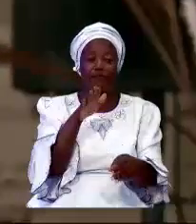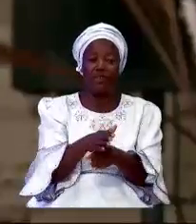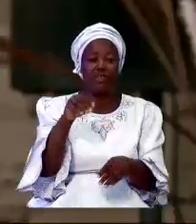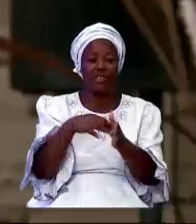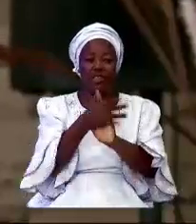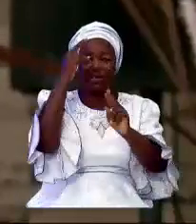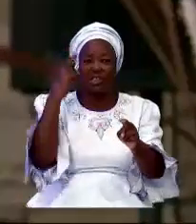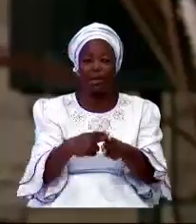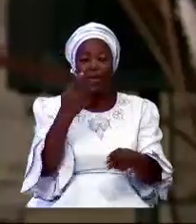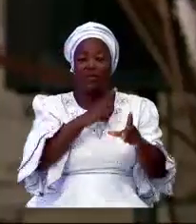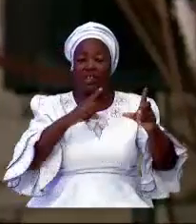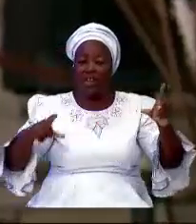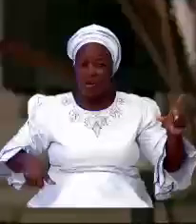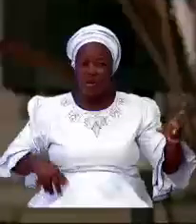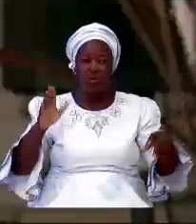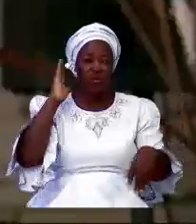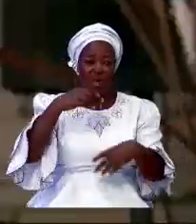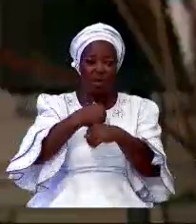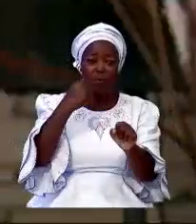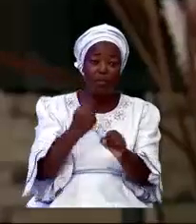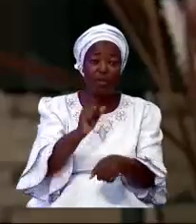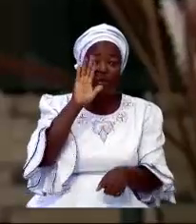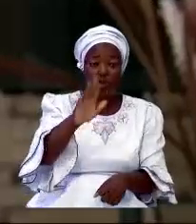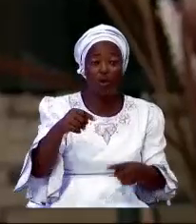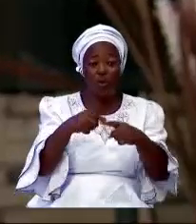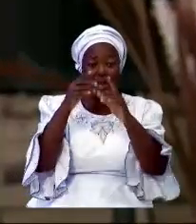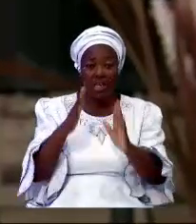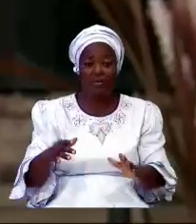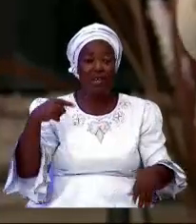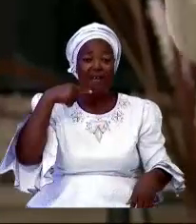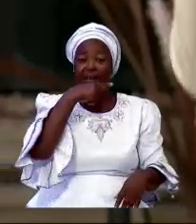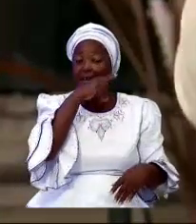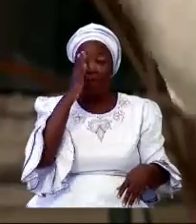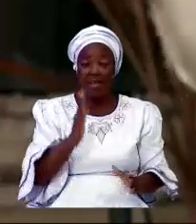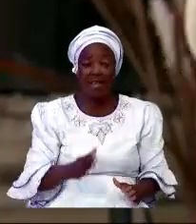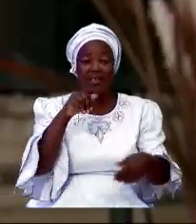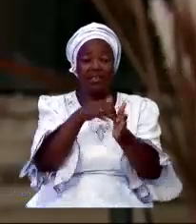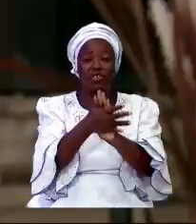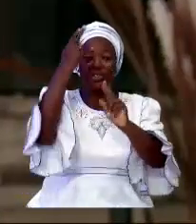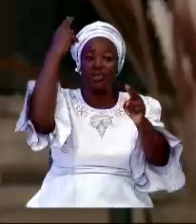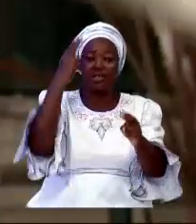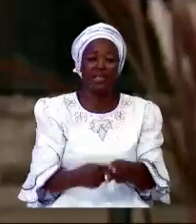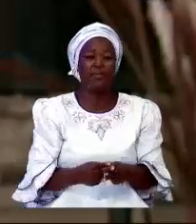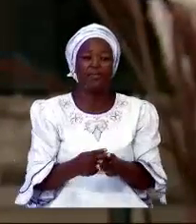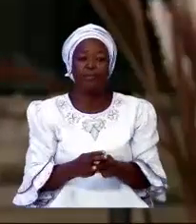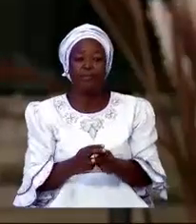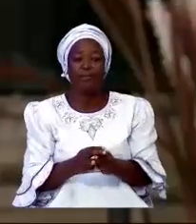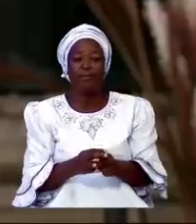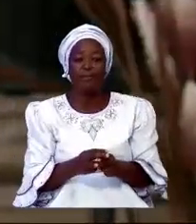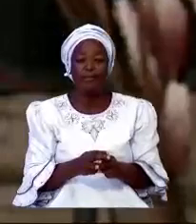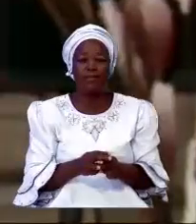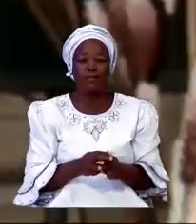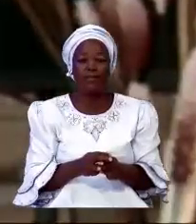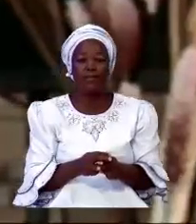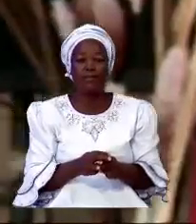destroy you. That dream will not be fulfilled. The Lord will make your enemies